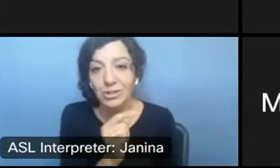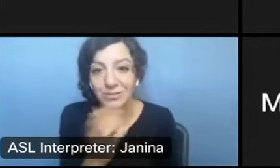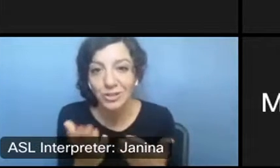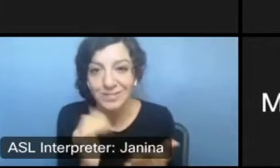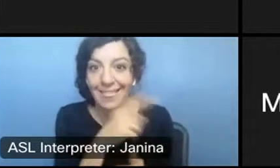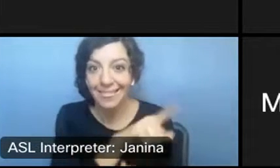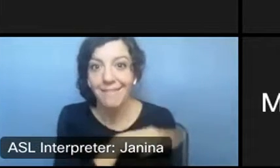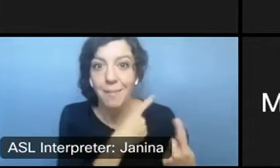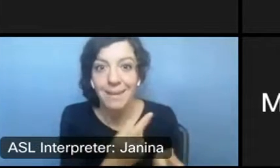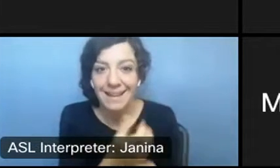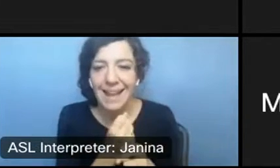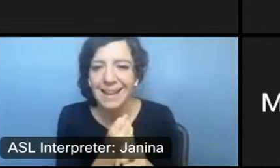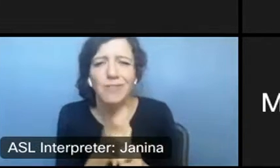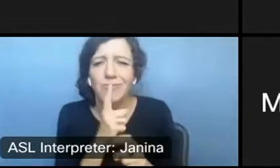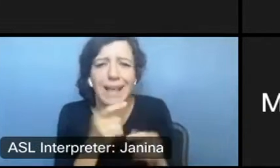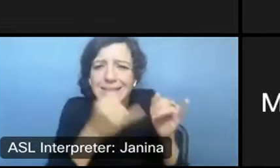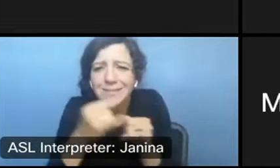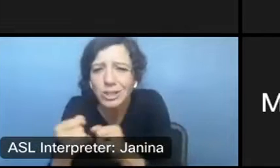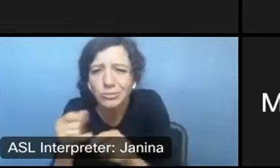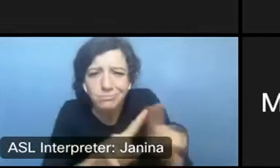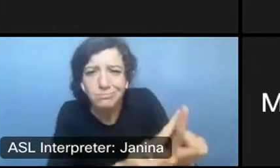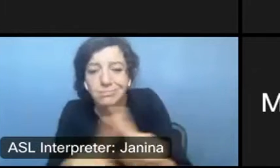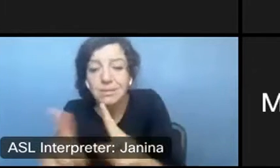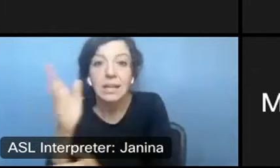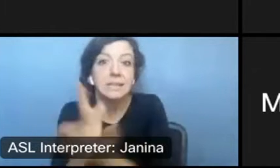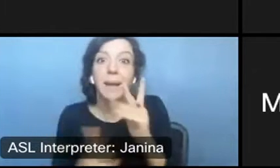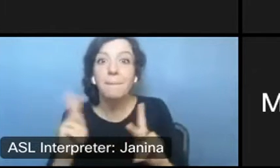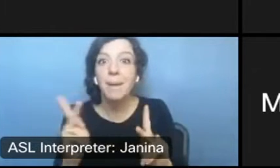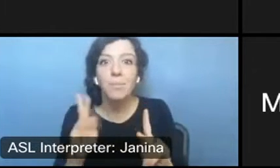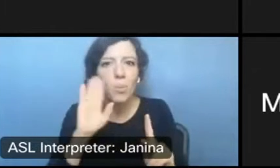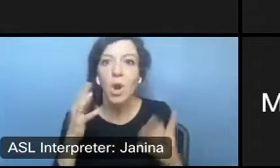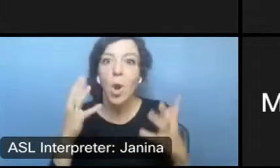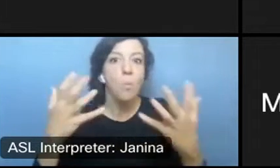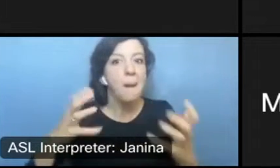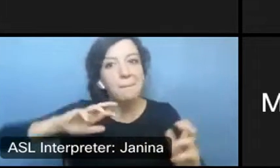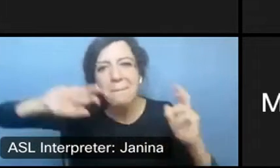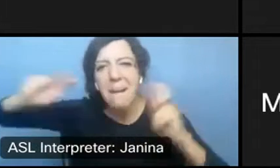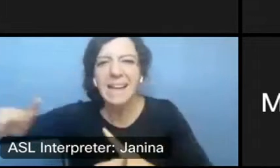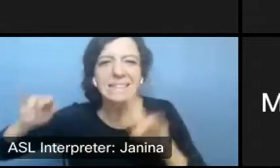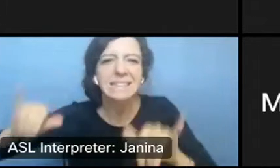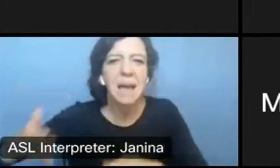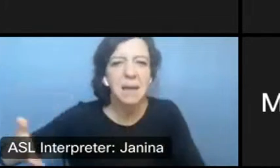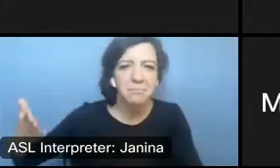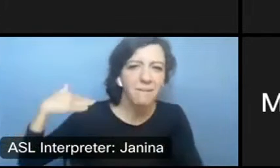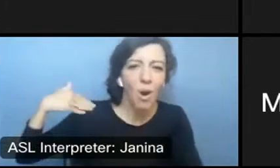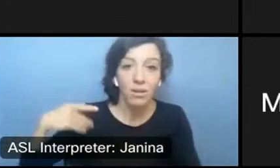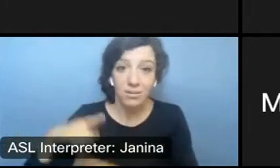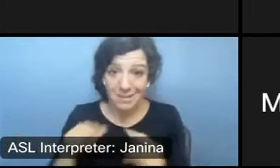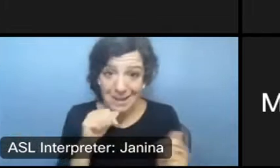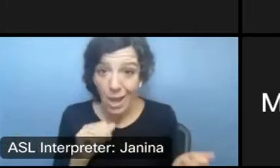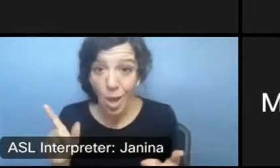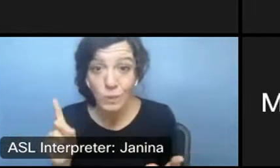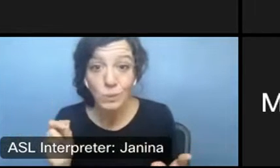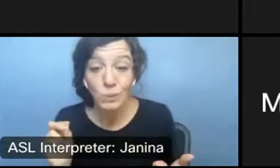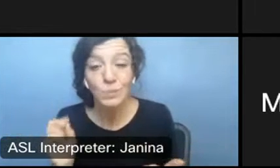individual basis. We know that there's some people that want to just get back to the way things were previously, but not everyone does.